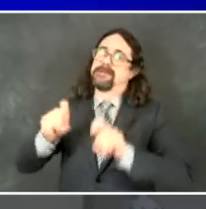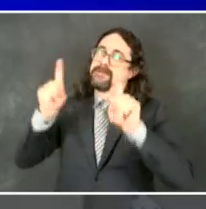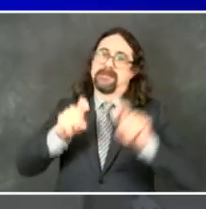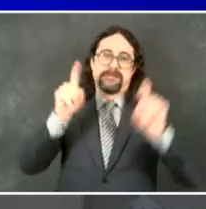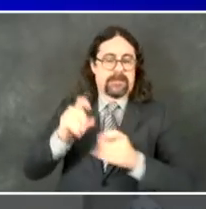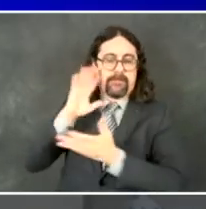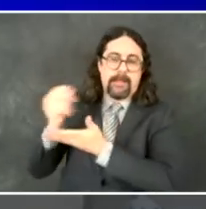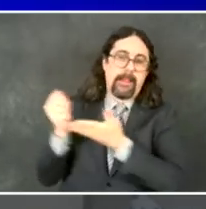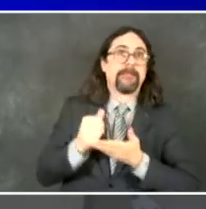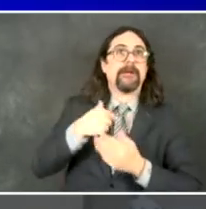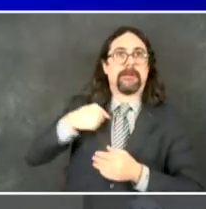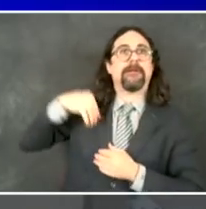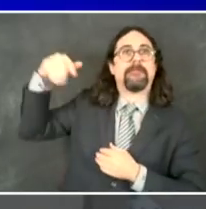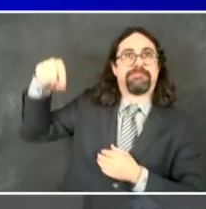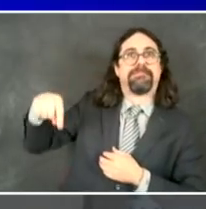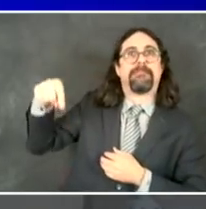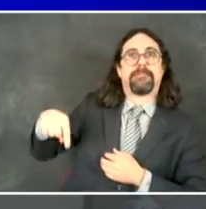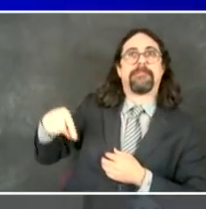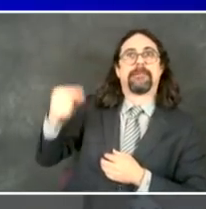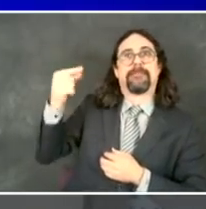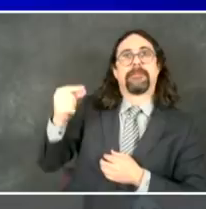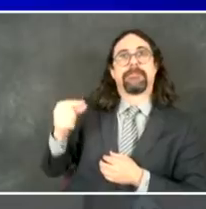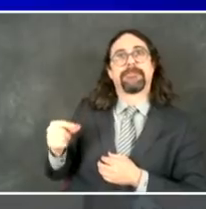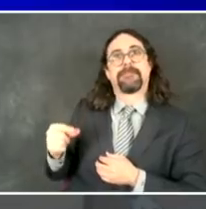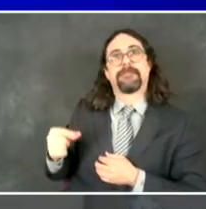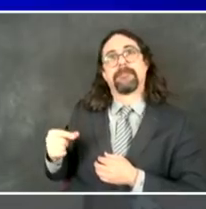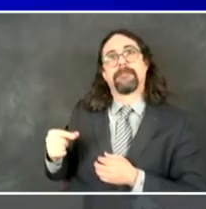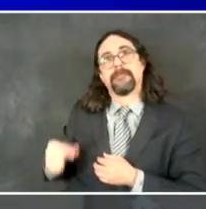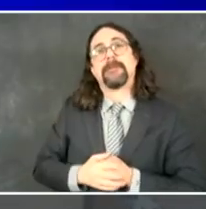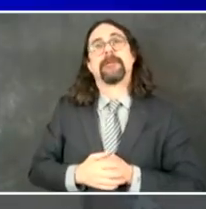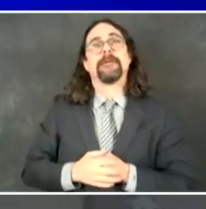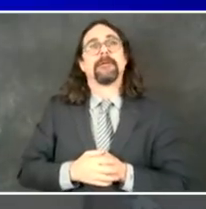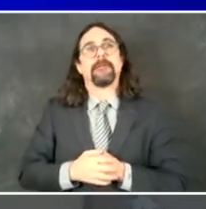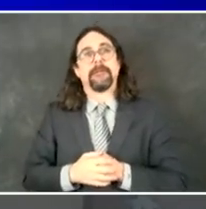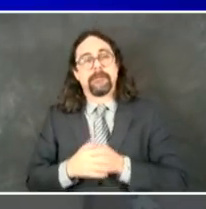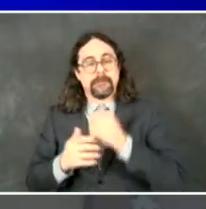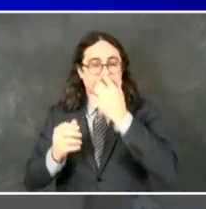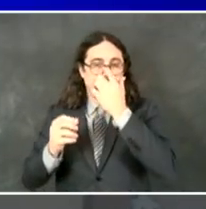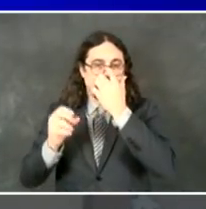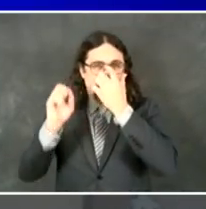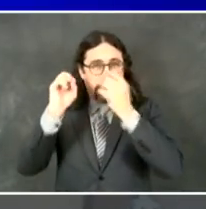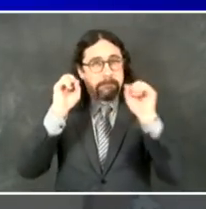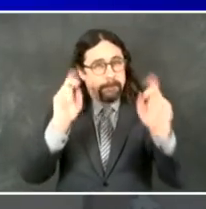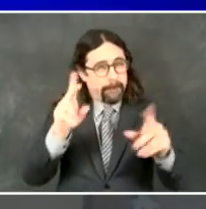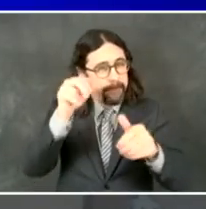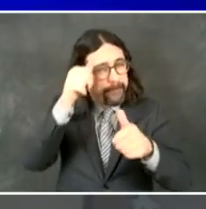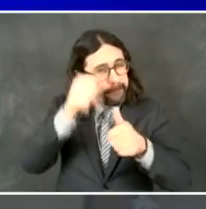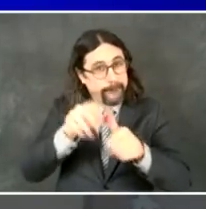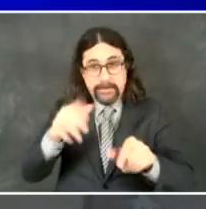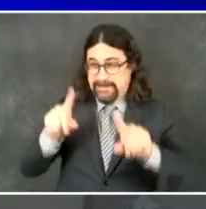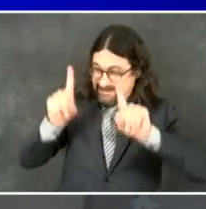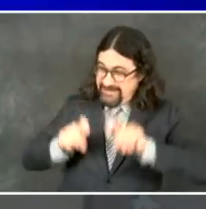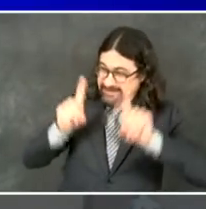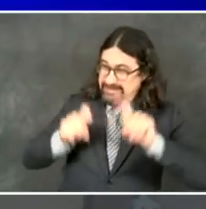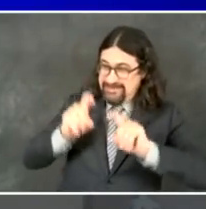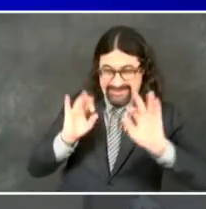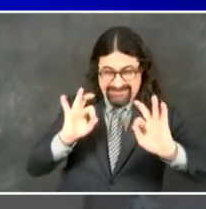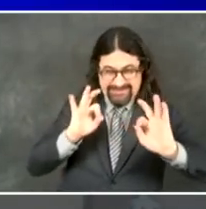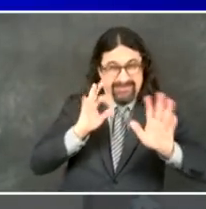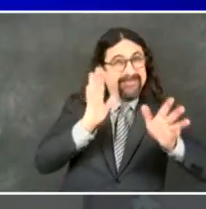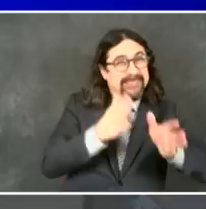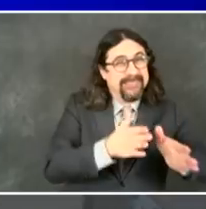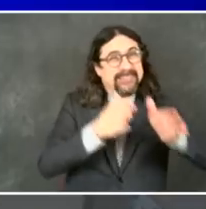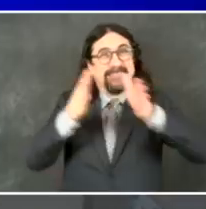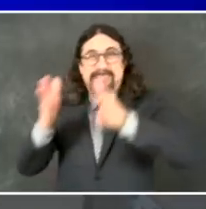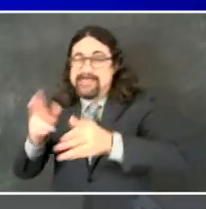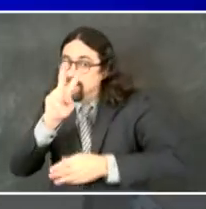everyone who tests positive. And as we've talked about before, when we were tragically seeing the disease spread and spread and spread, we weren't able